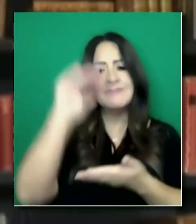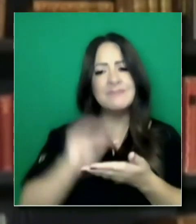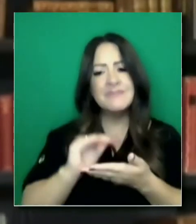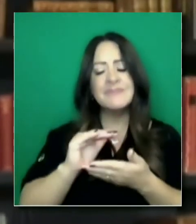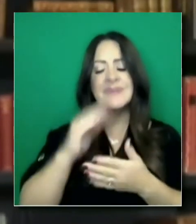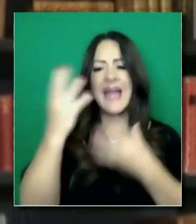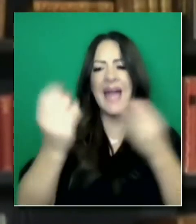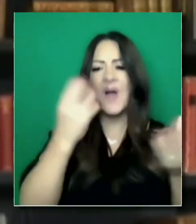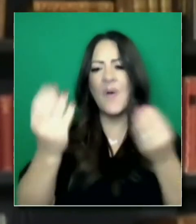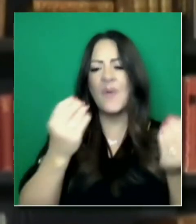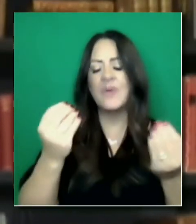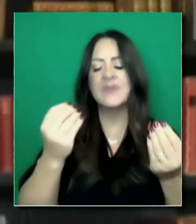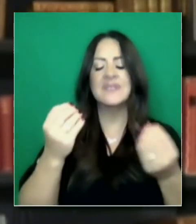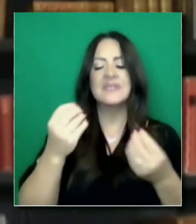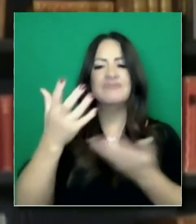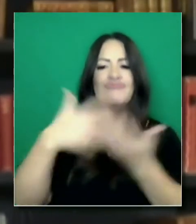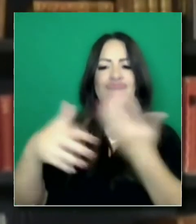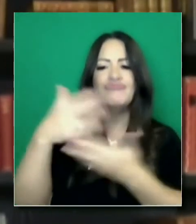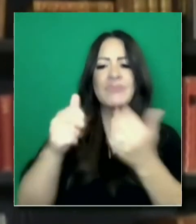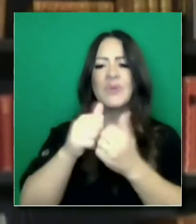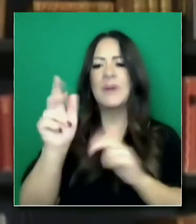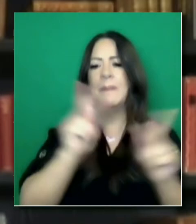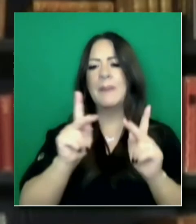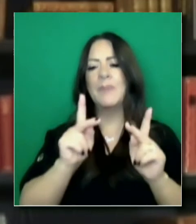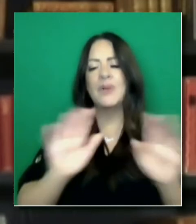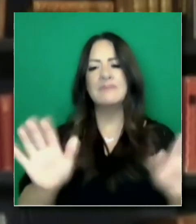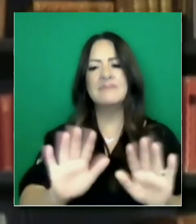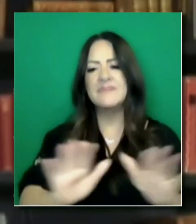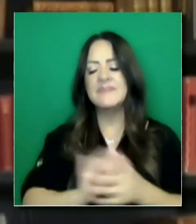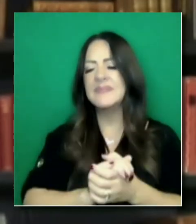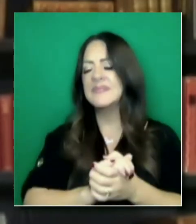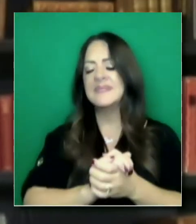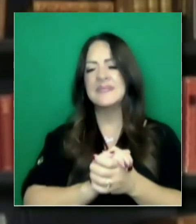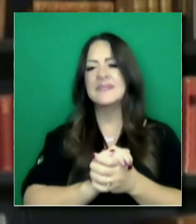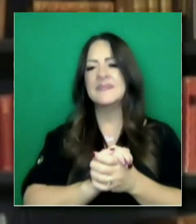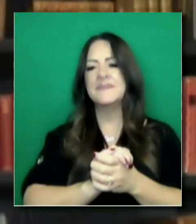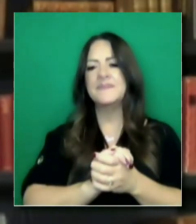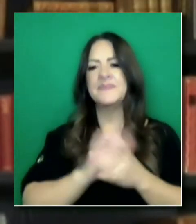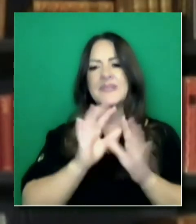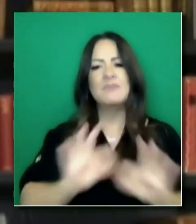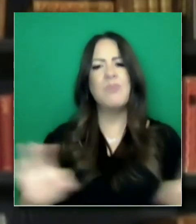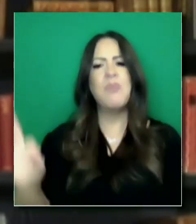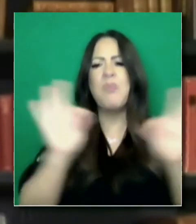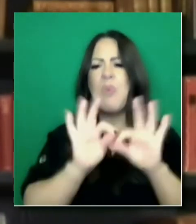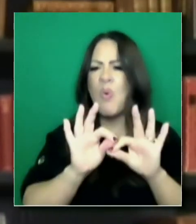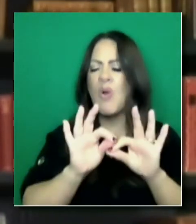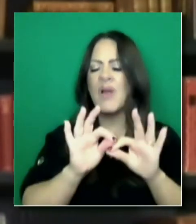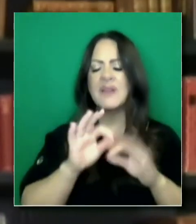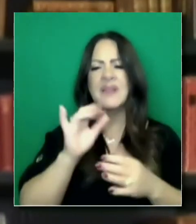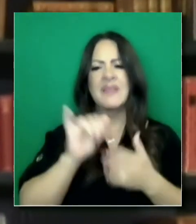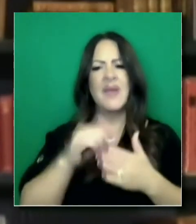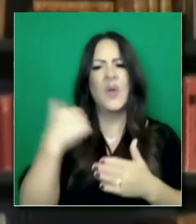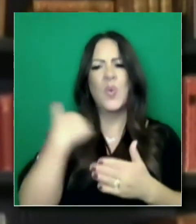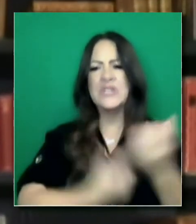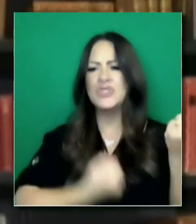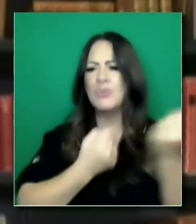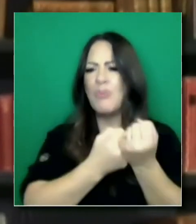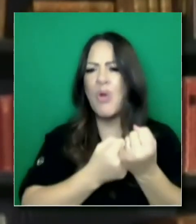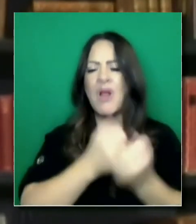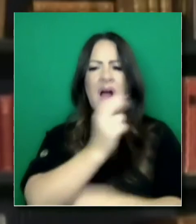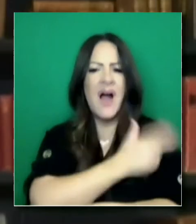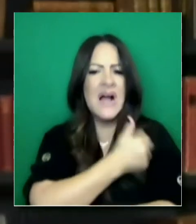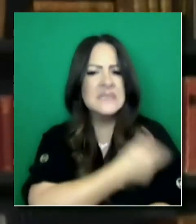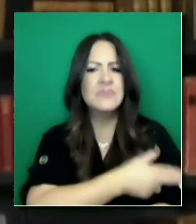mixing. This is an anxious period for Dr. Galley, for health officers all up and down the state, hospital